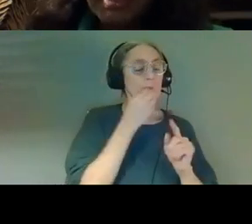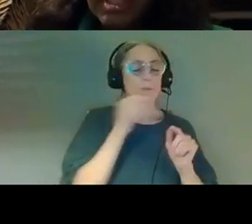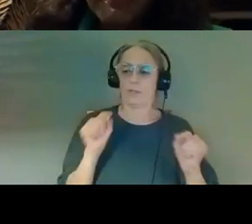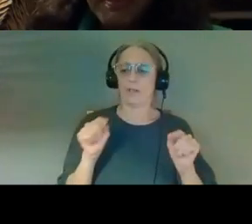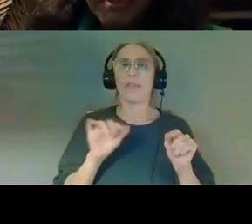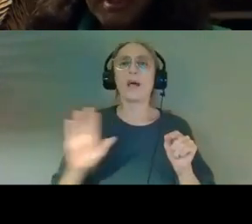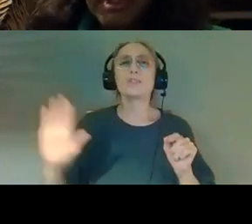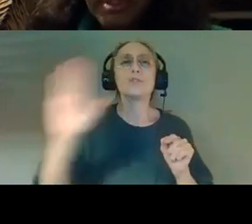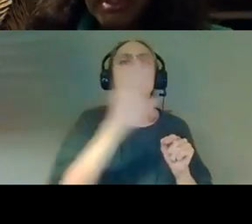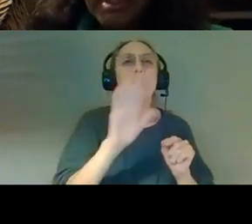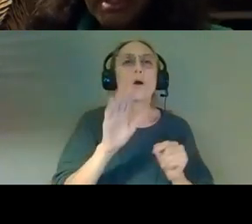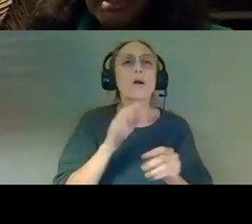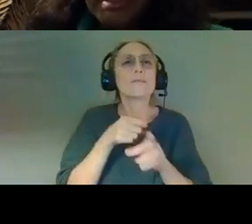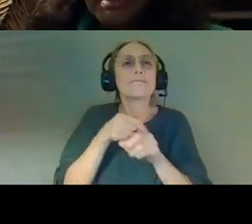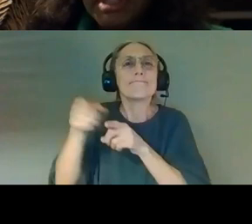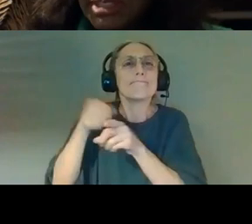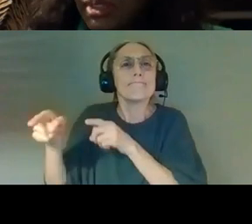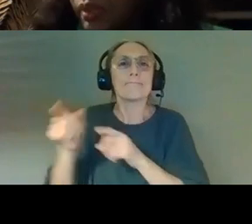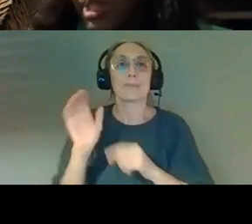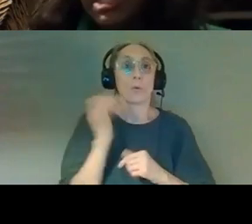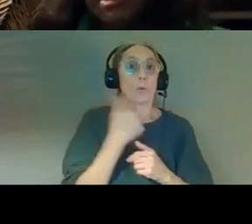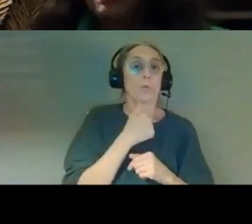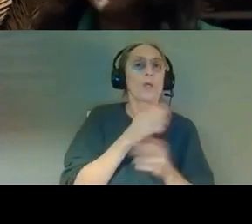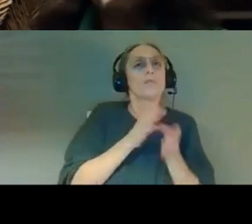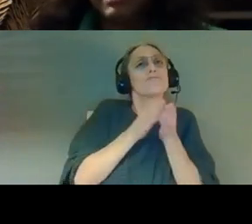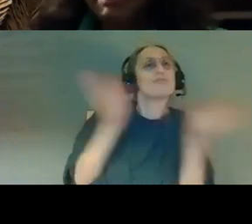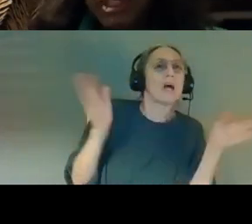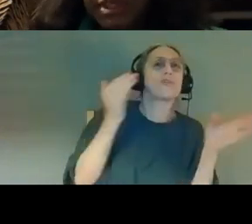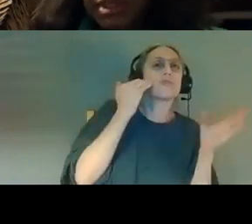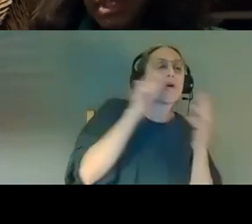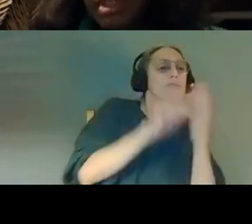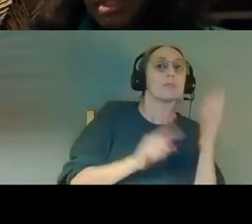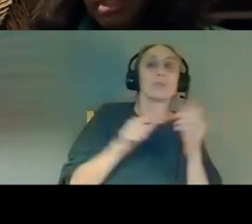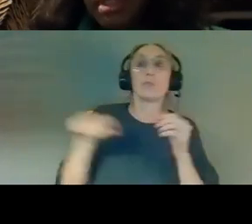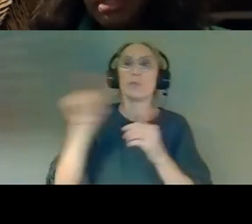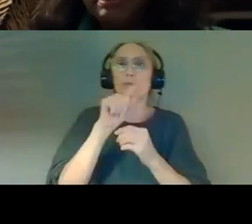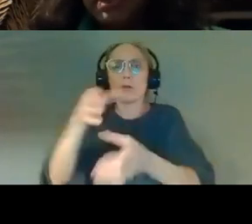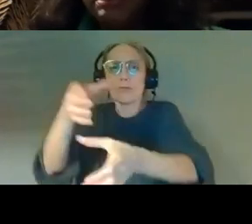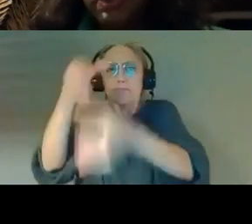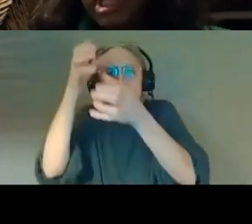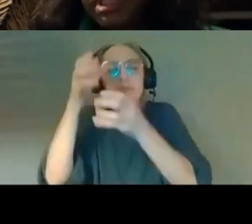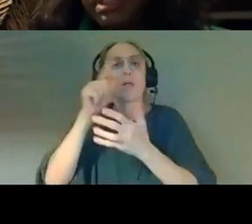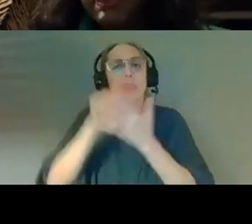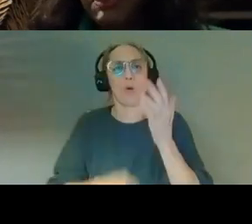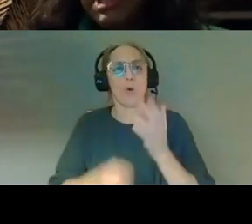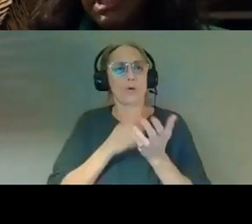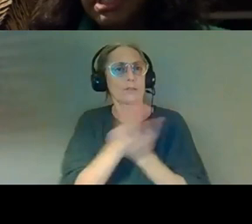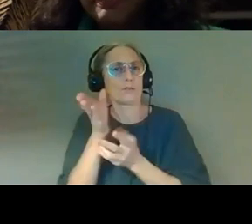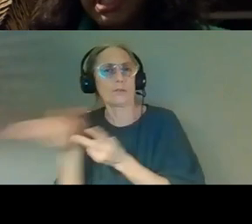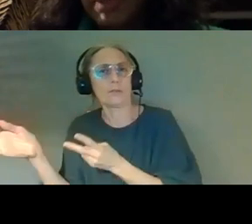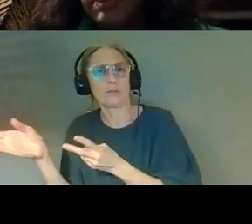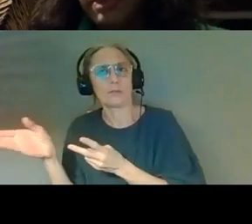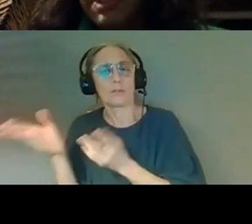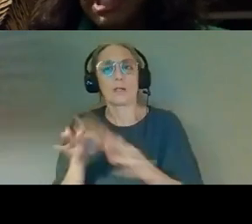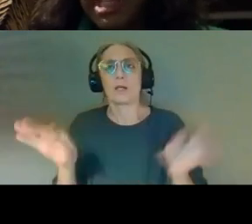So therefore, this is a great start, in my opinion, of bringing the representative